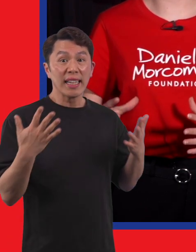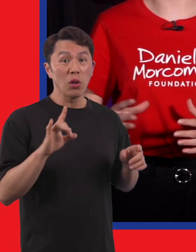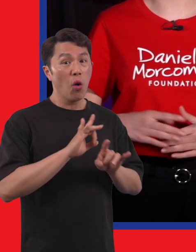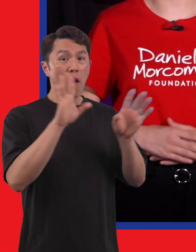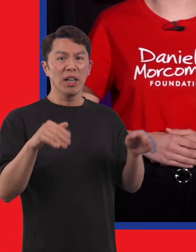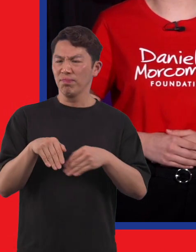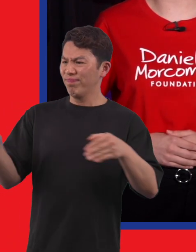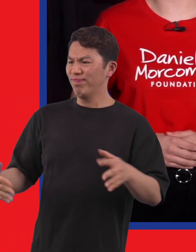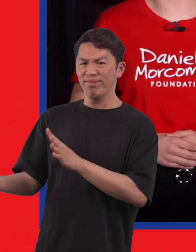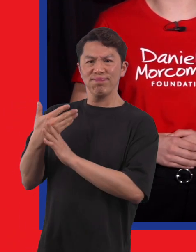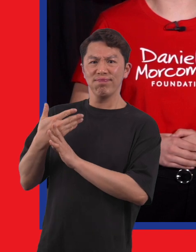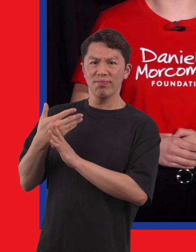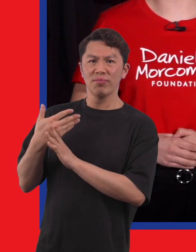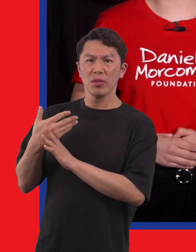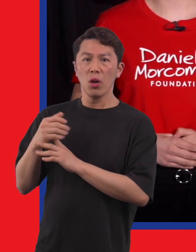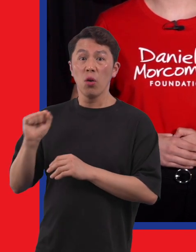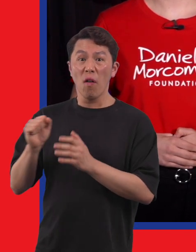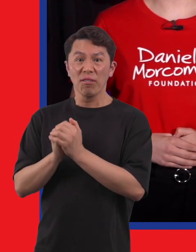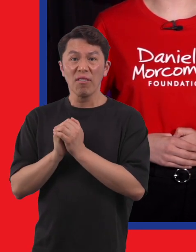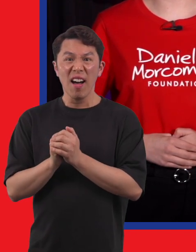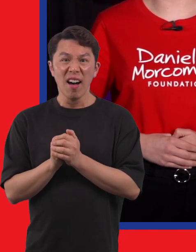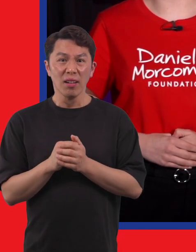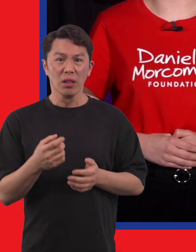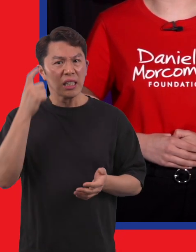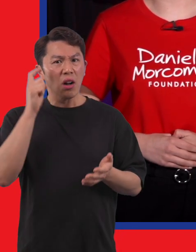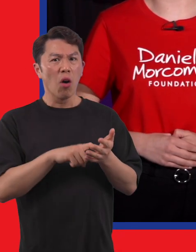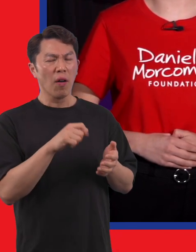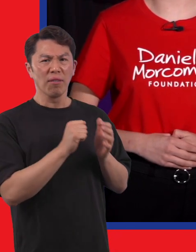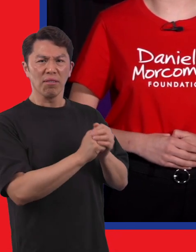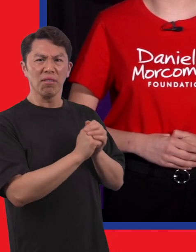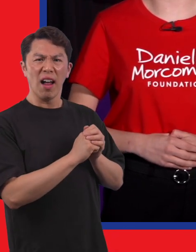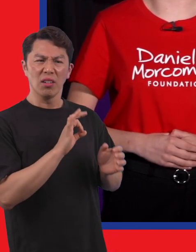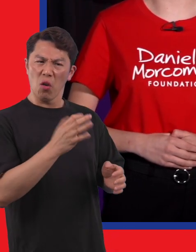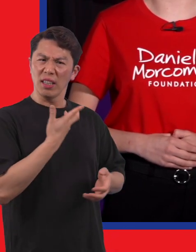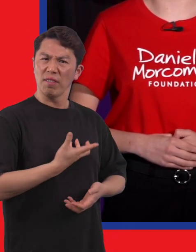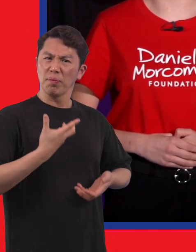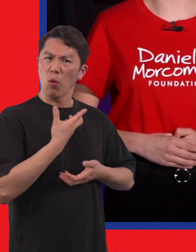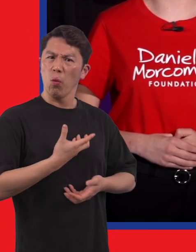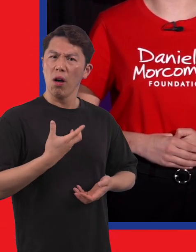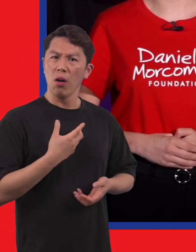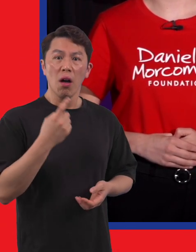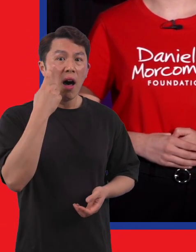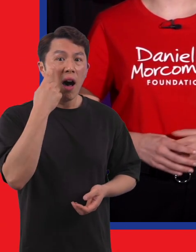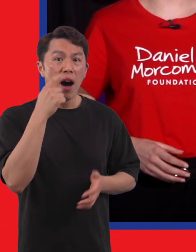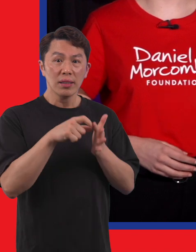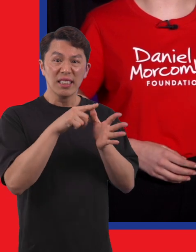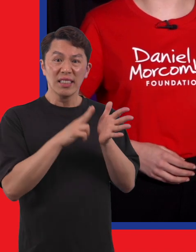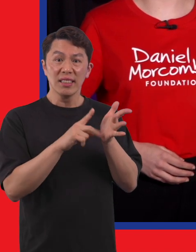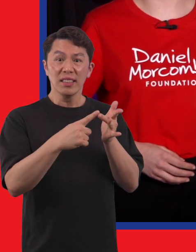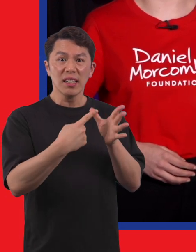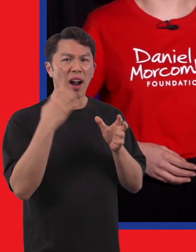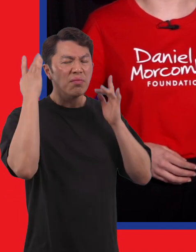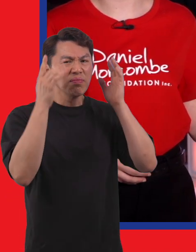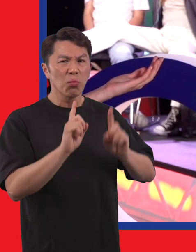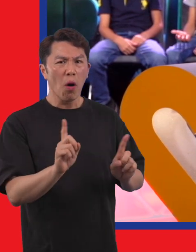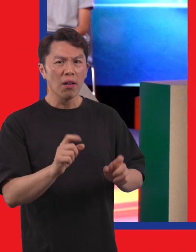clearly showing that her boundaries were being crossed. Hayley wasn't hearing or seeing that Dahlia was uncomfortable. Let's see what Dahlia